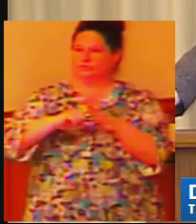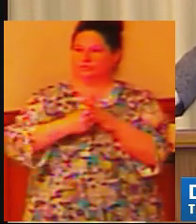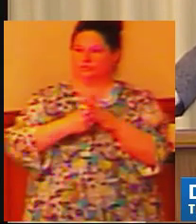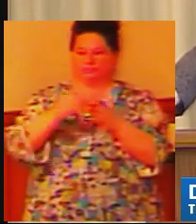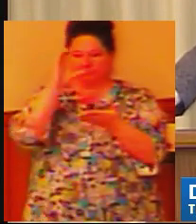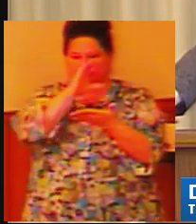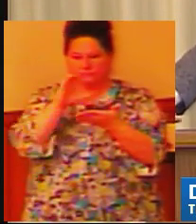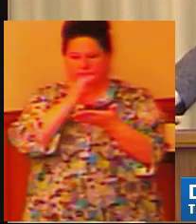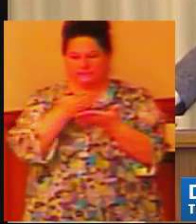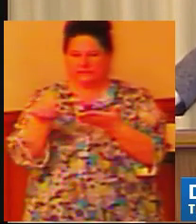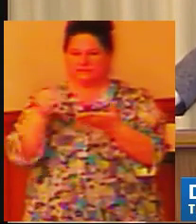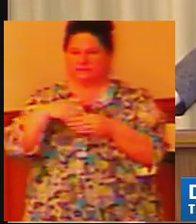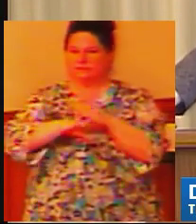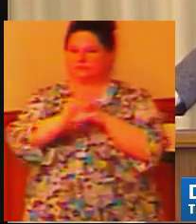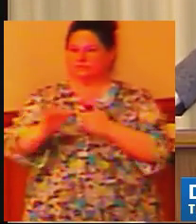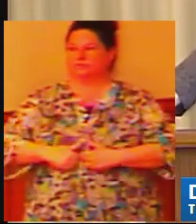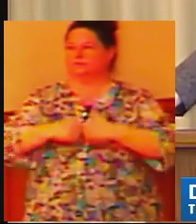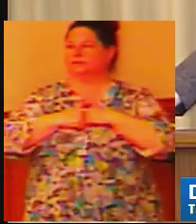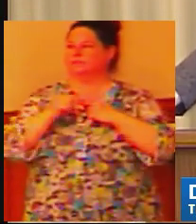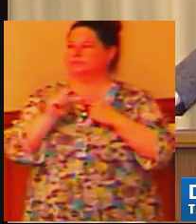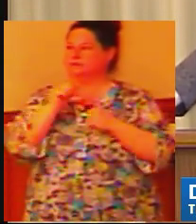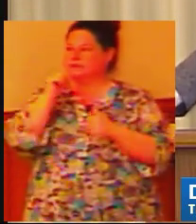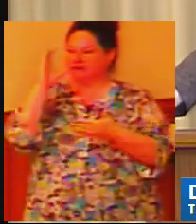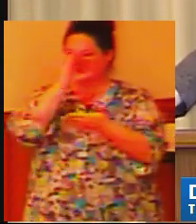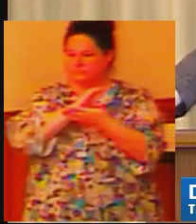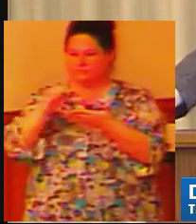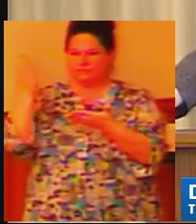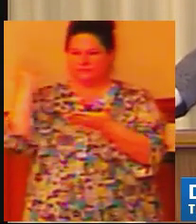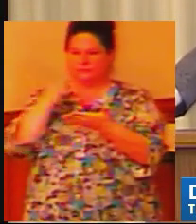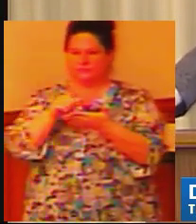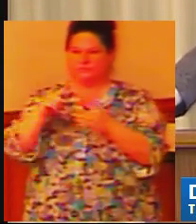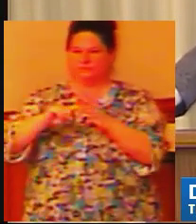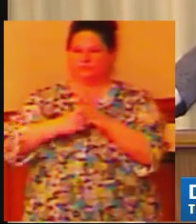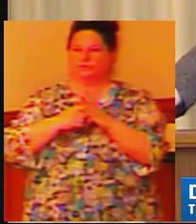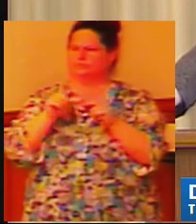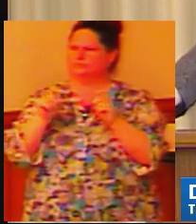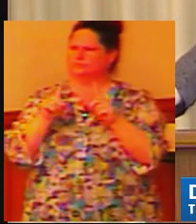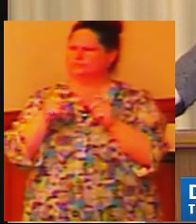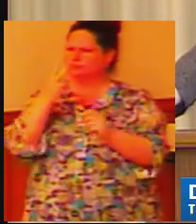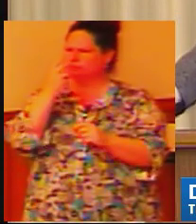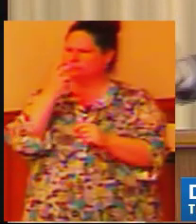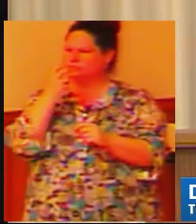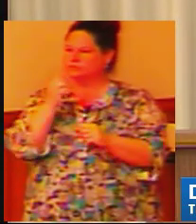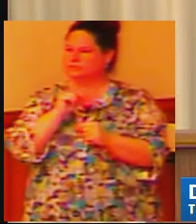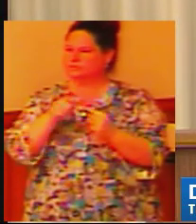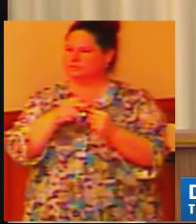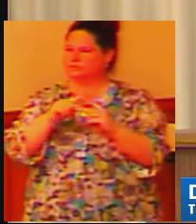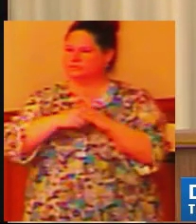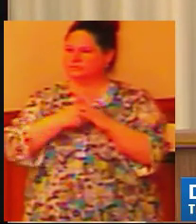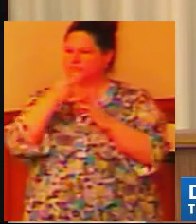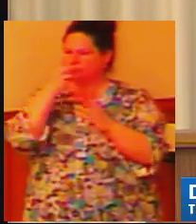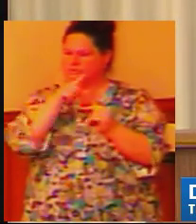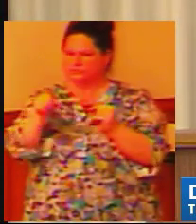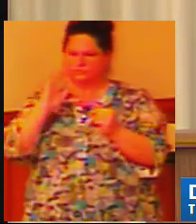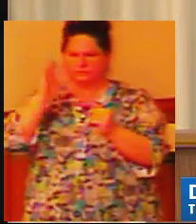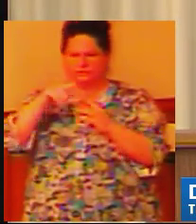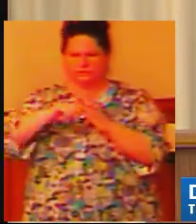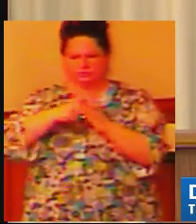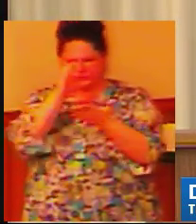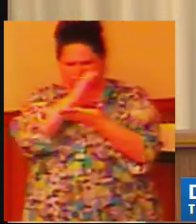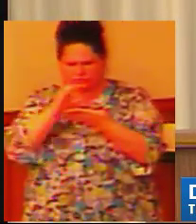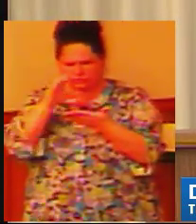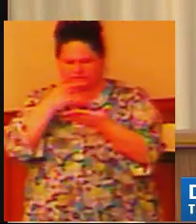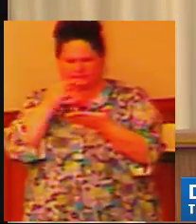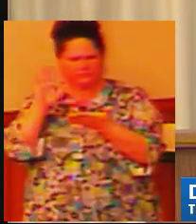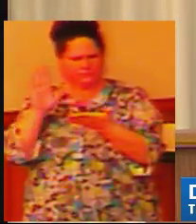things in your life. And where you didn't look before, you'll start to question. And then when you question, you'll start to search in the scriptures to say, now,